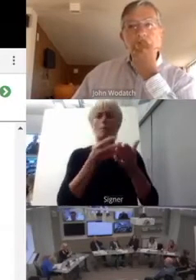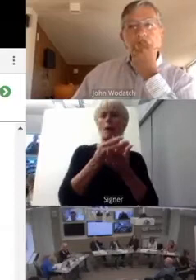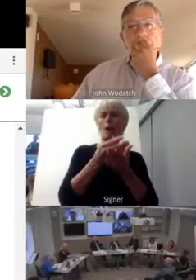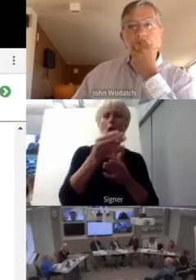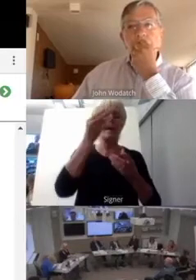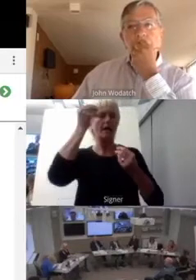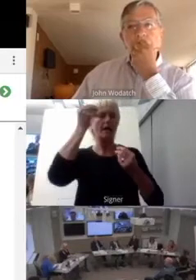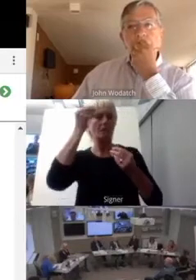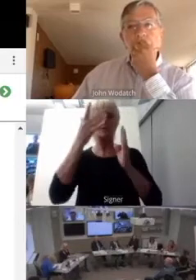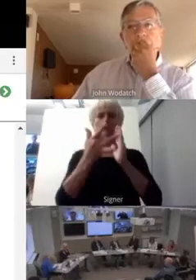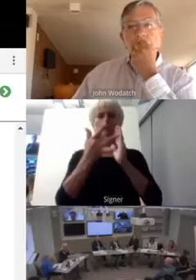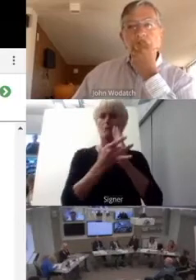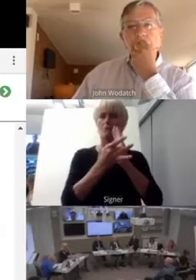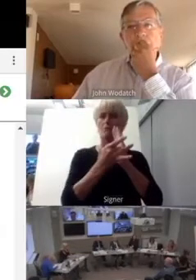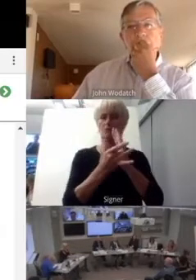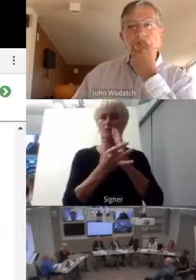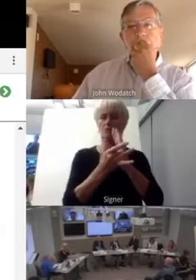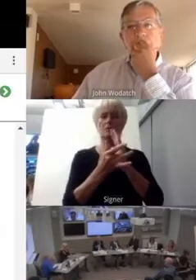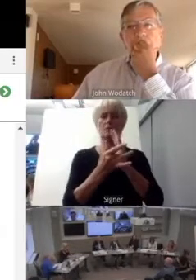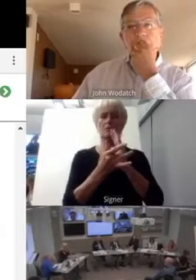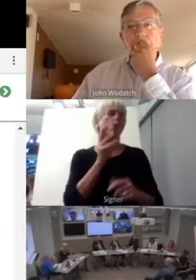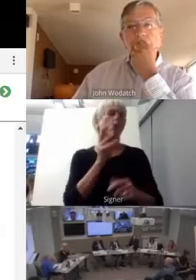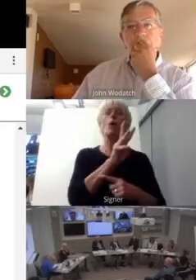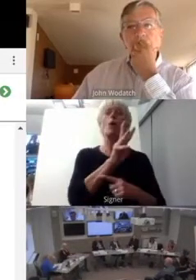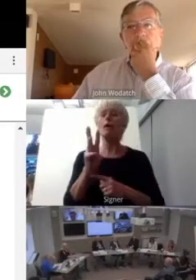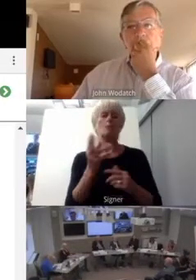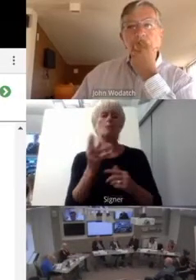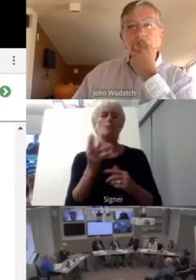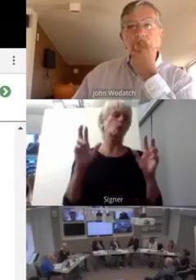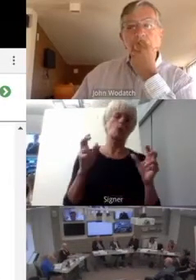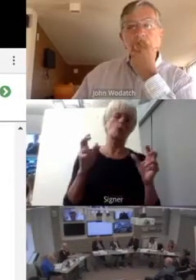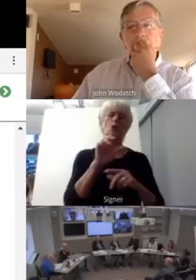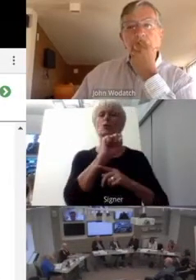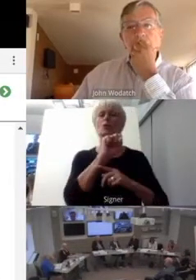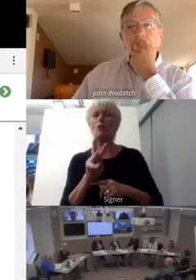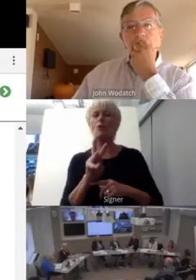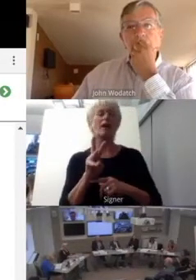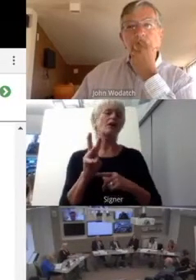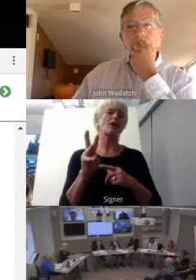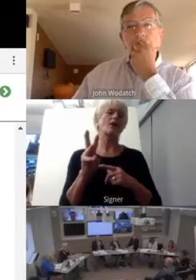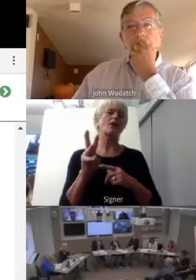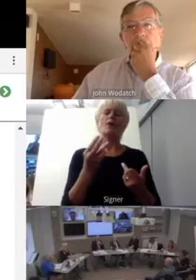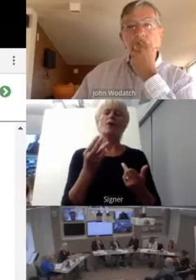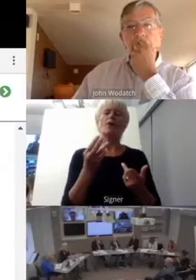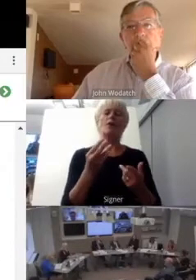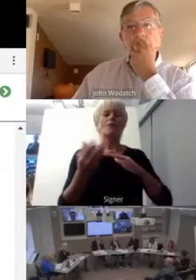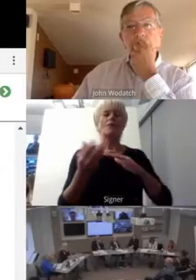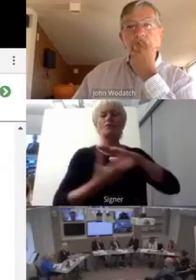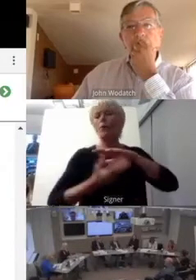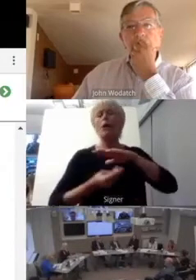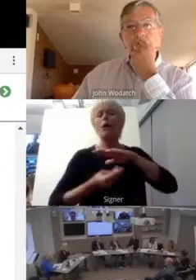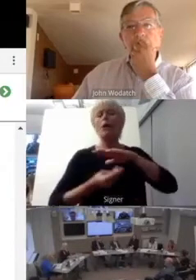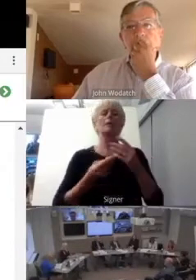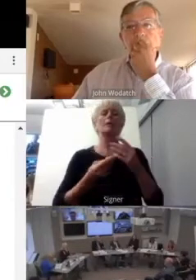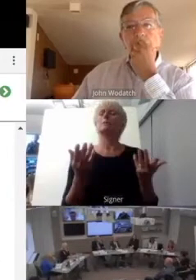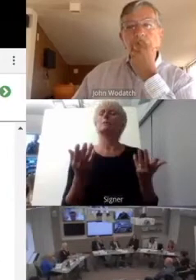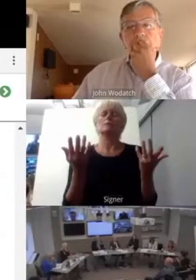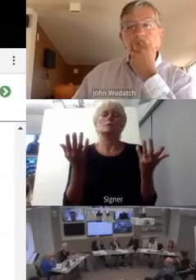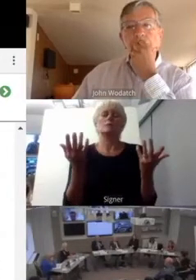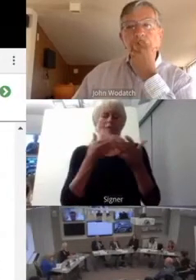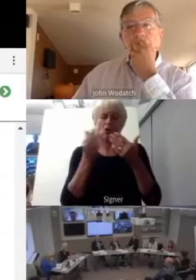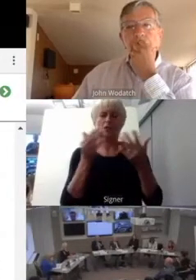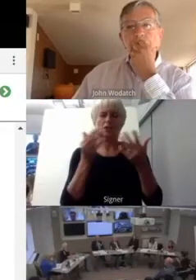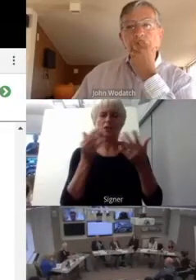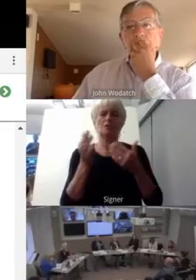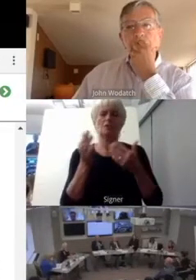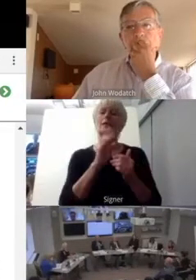or a computer or software, copier machines, then that technology has to comply